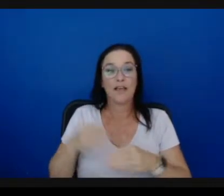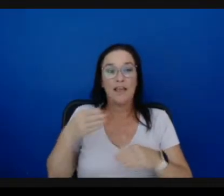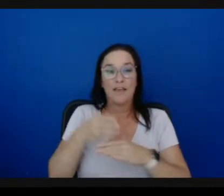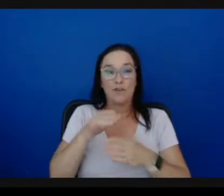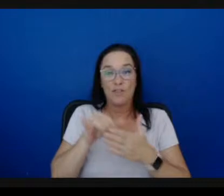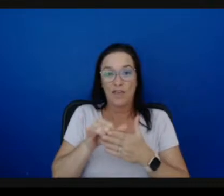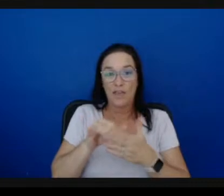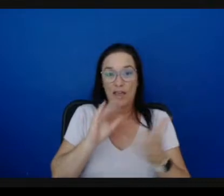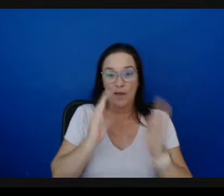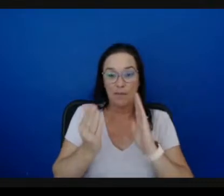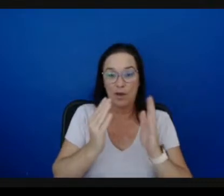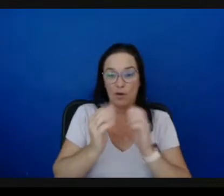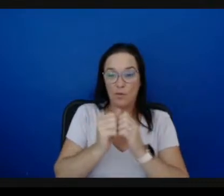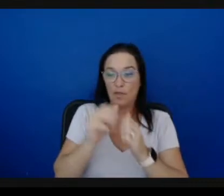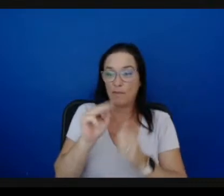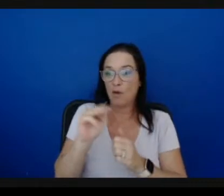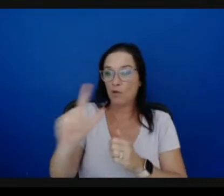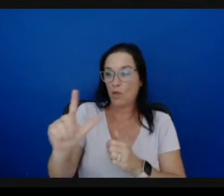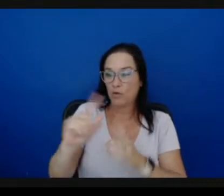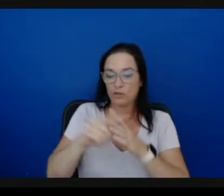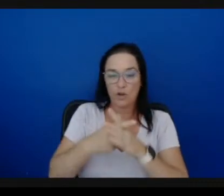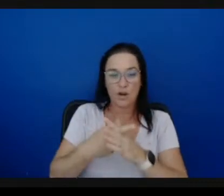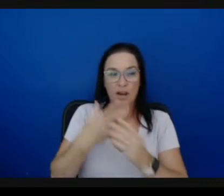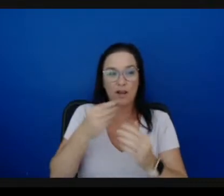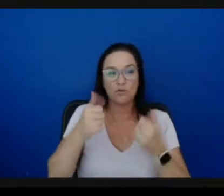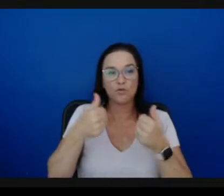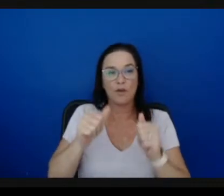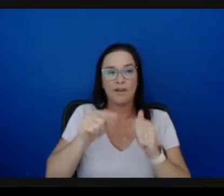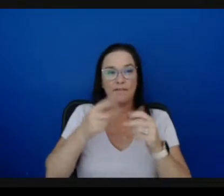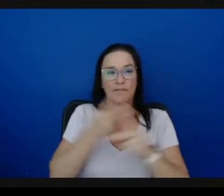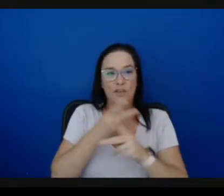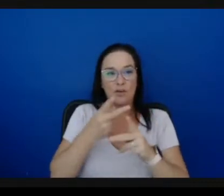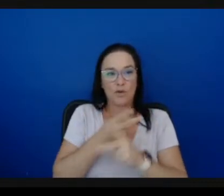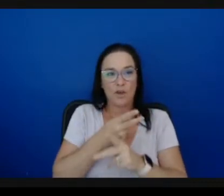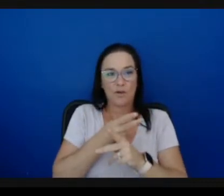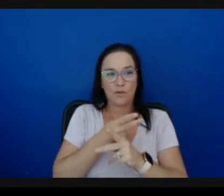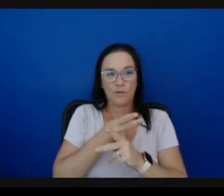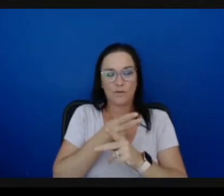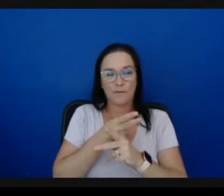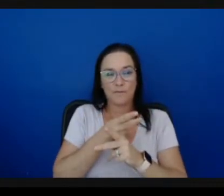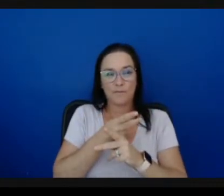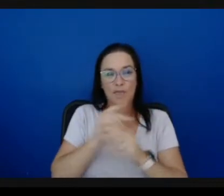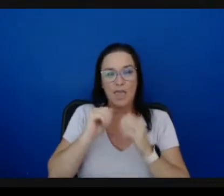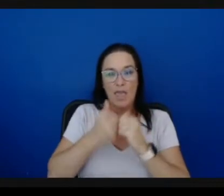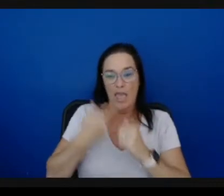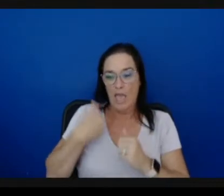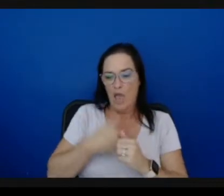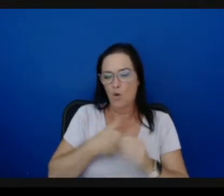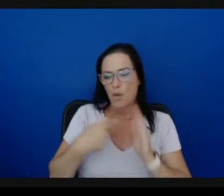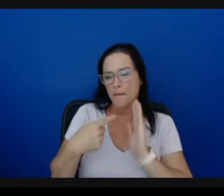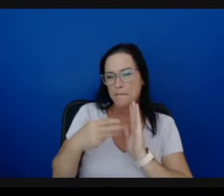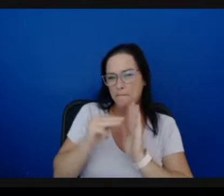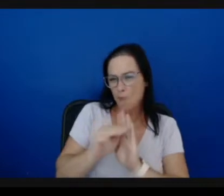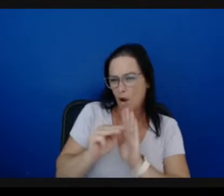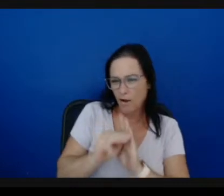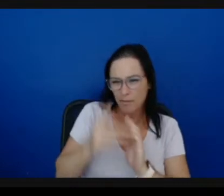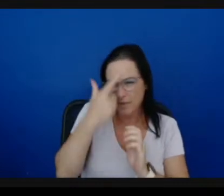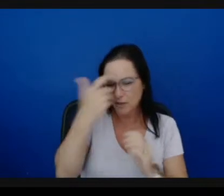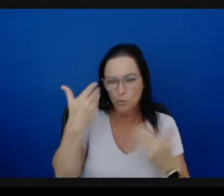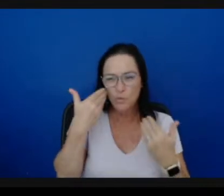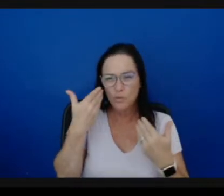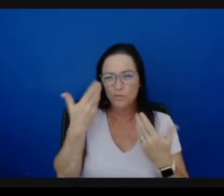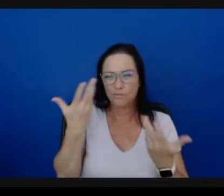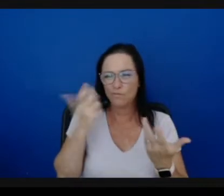Loa flow started, right? And trying to figure out like how do we model this thing, because we don't have